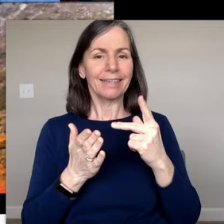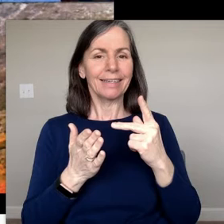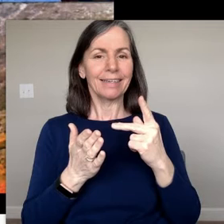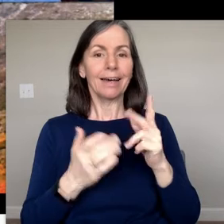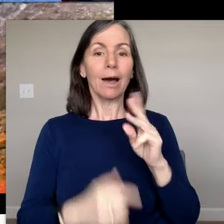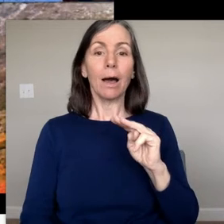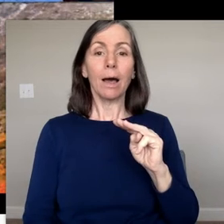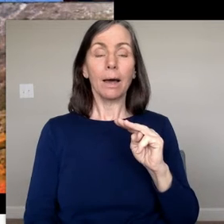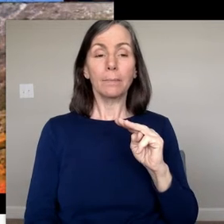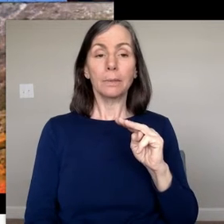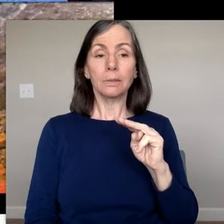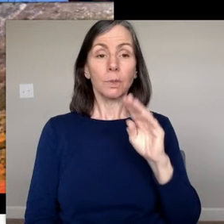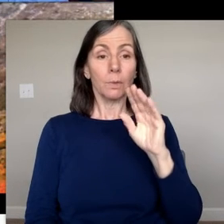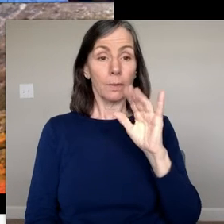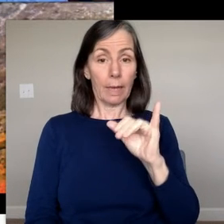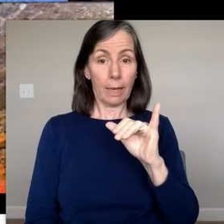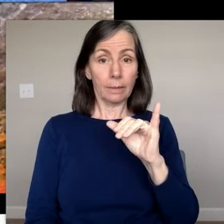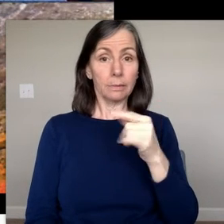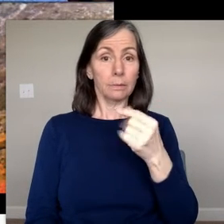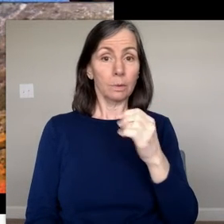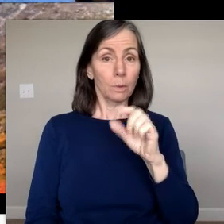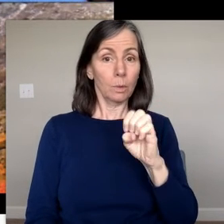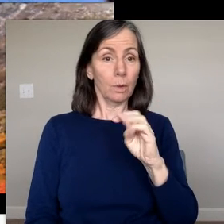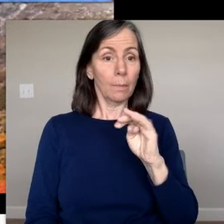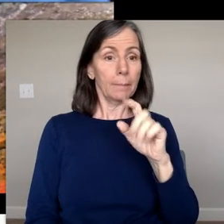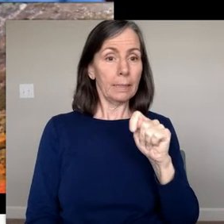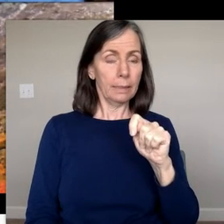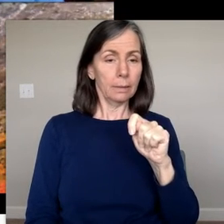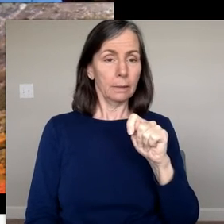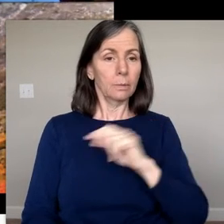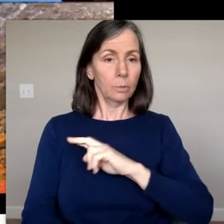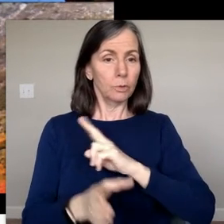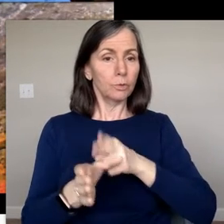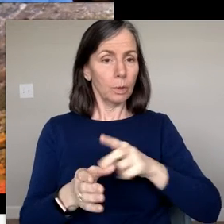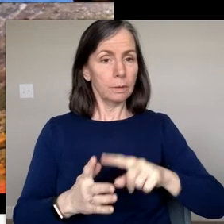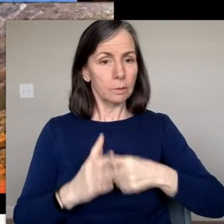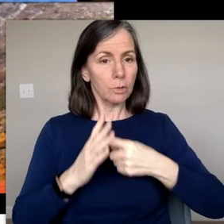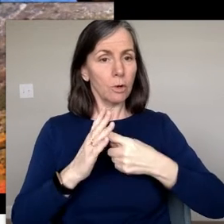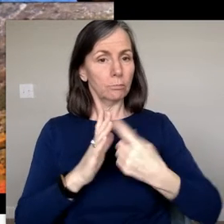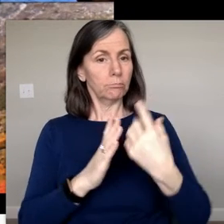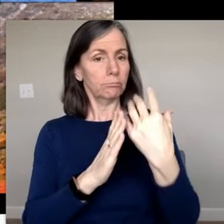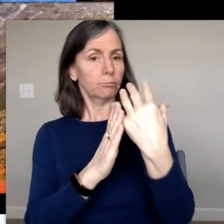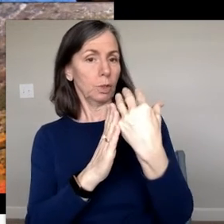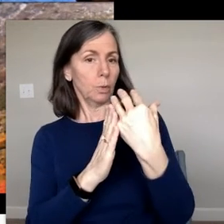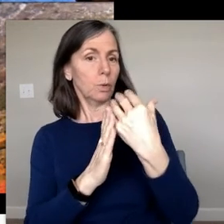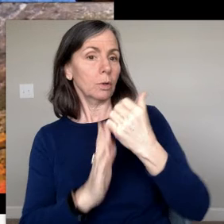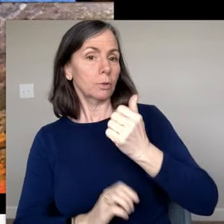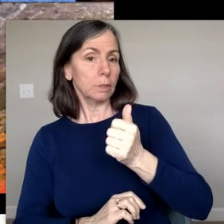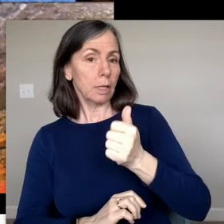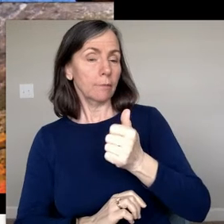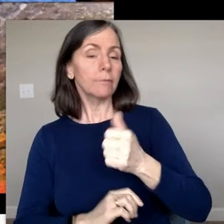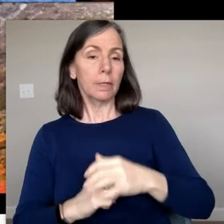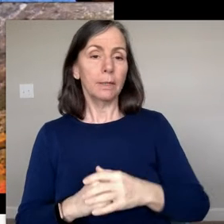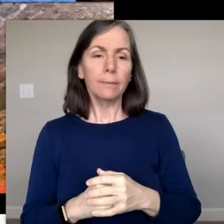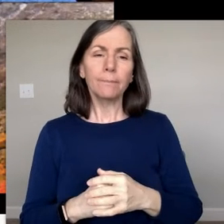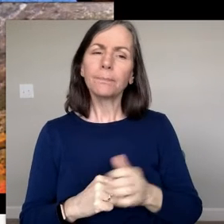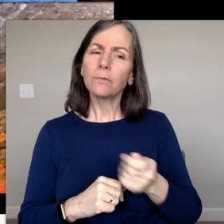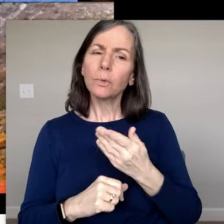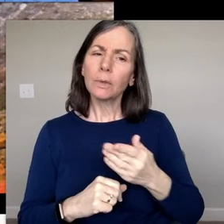So this is what Google Meet looks like when you originally join it. There are a couple things I want to point